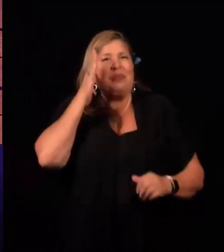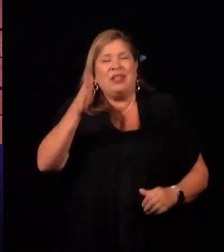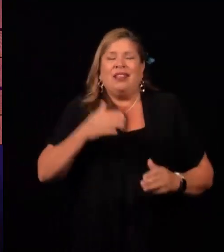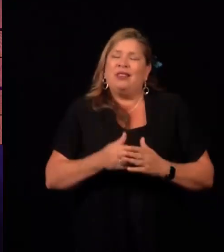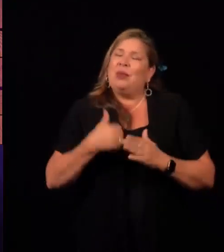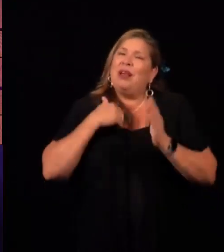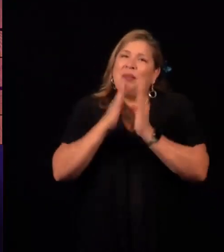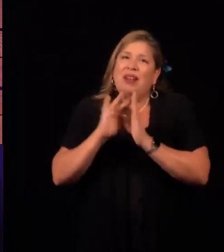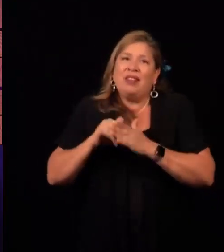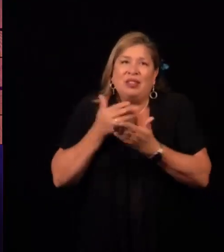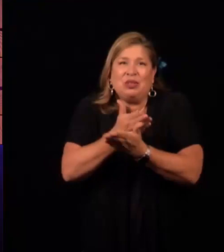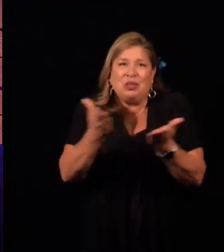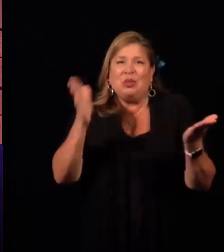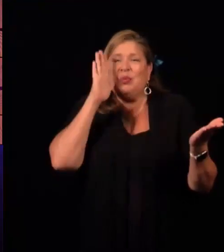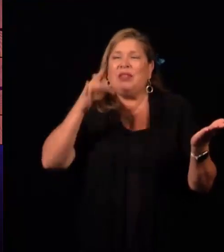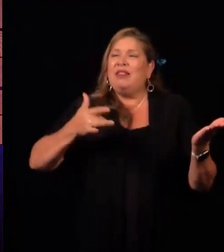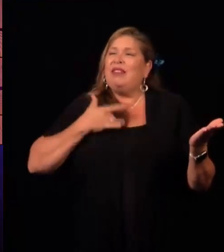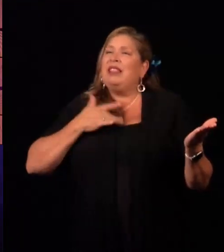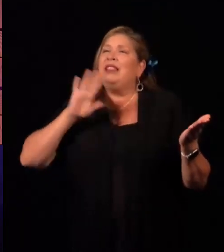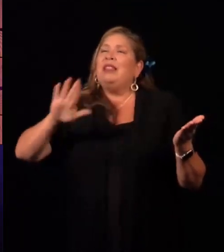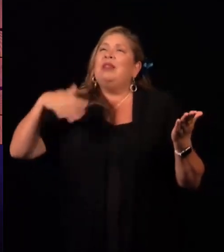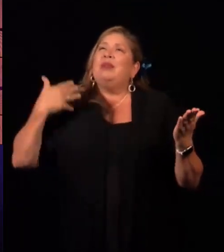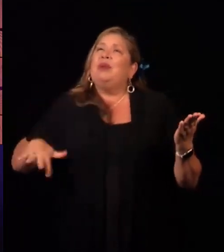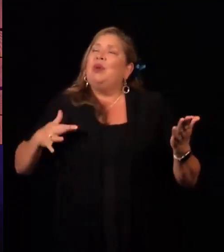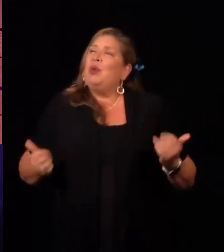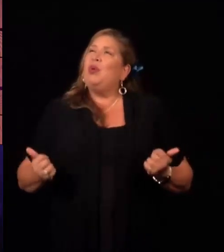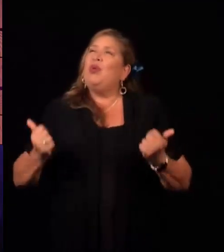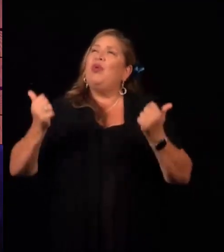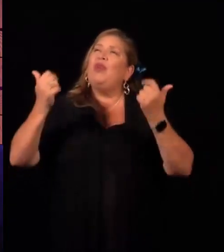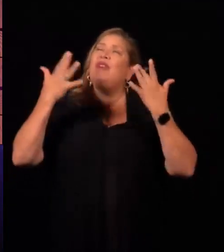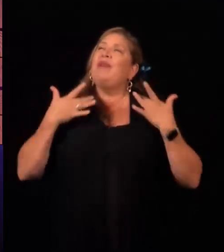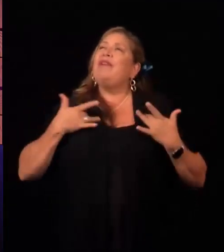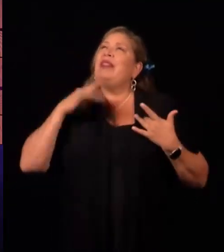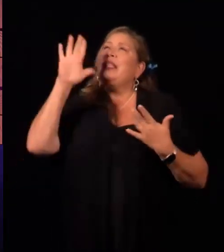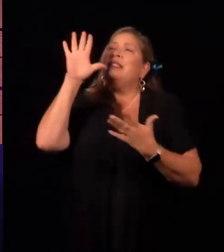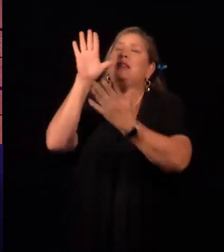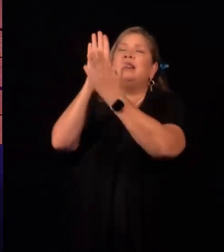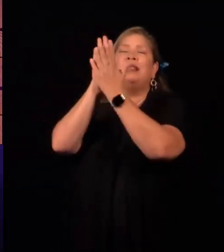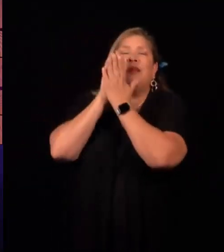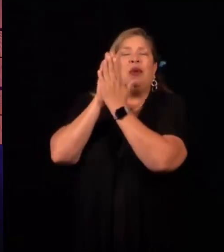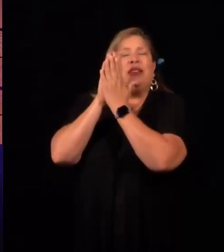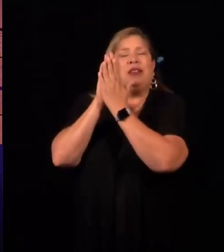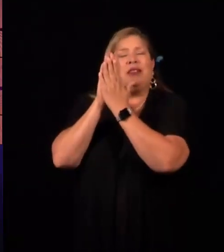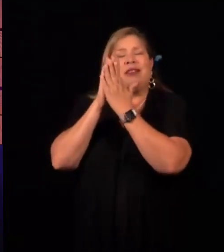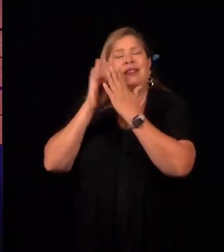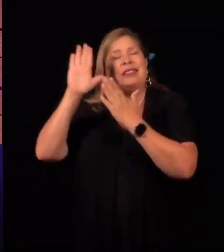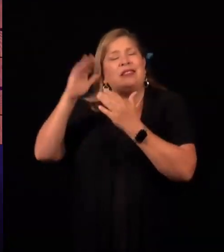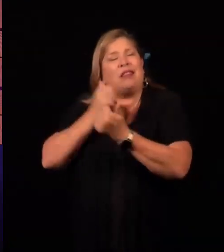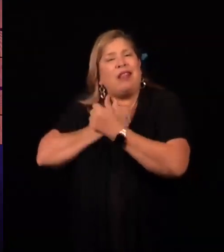So I just pray that you would sense an overwhelming presence of his love over you